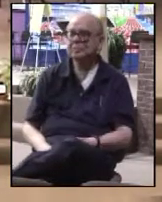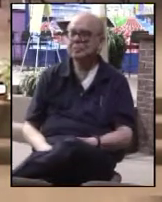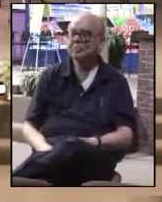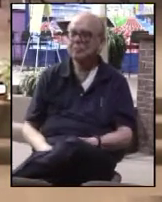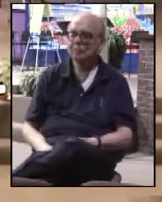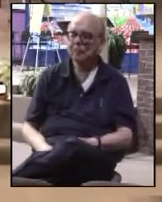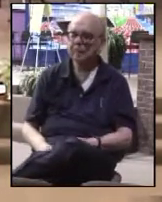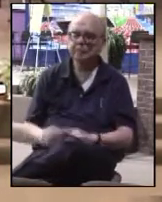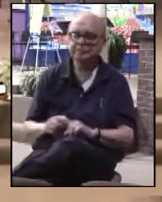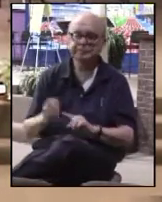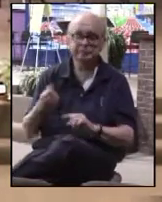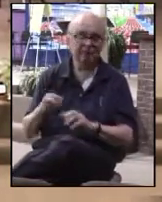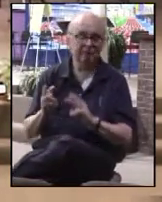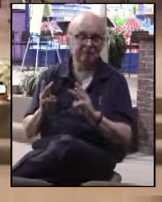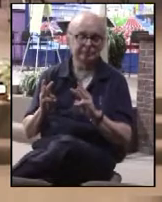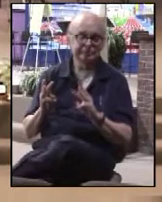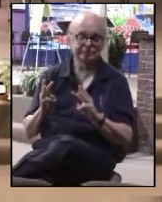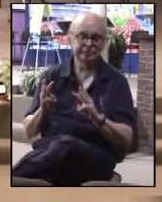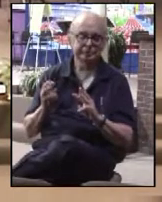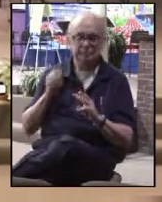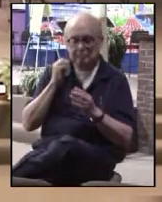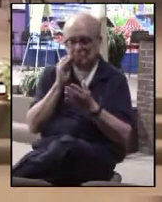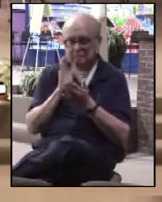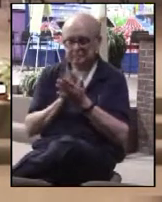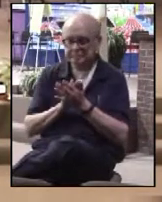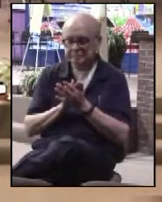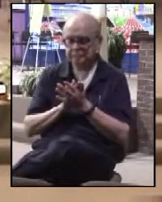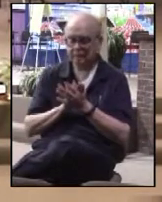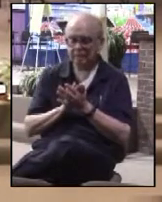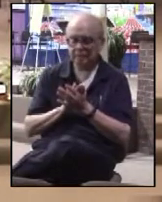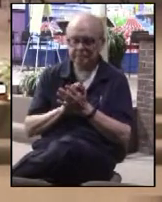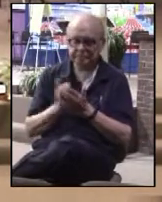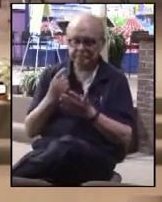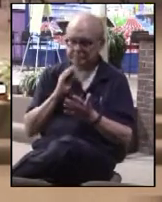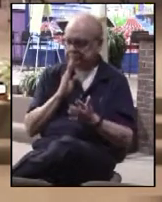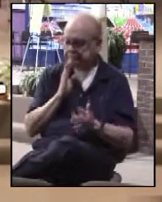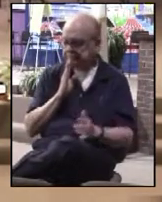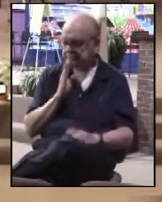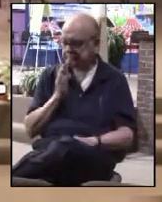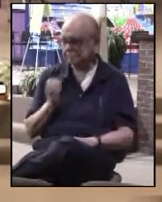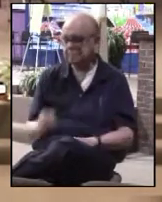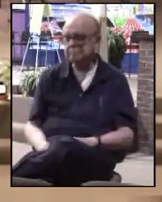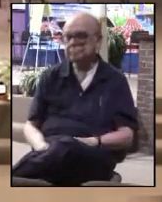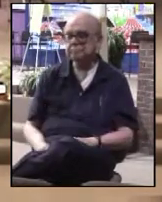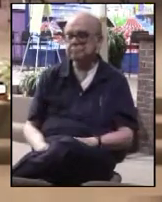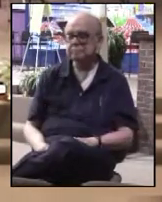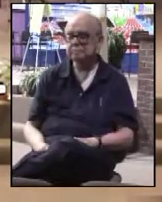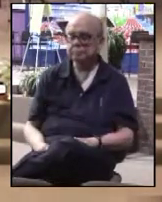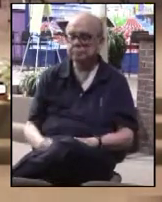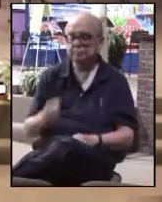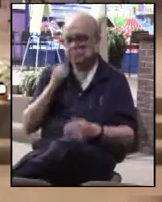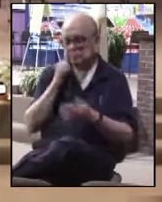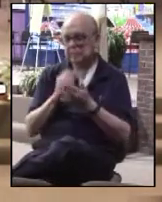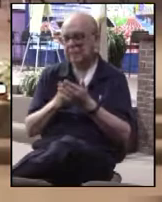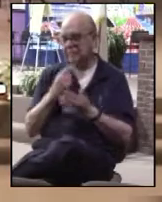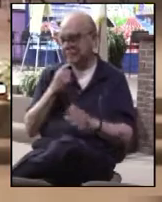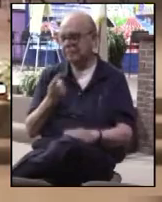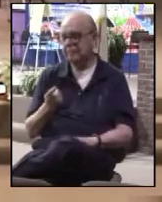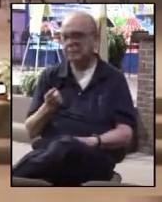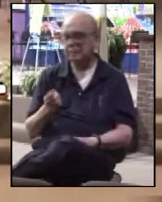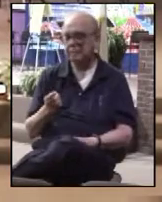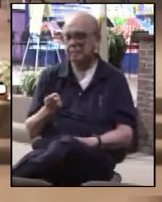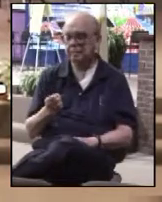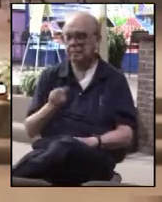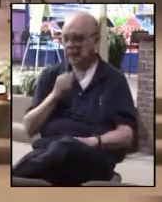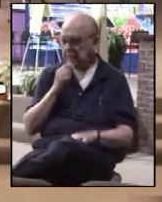but anyway she she comes and we're talking and she says I didn't